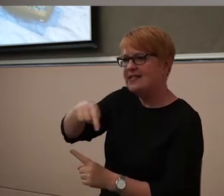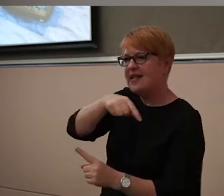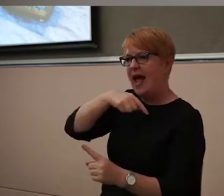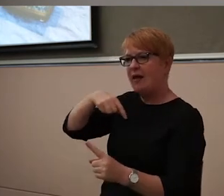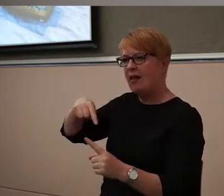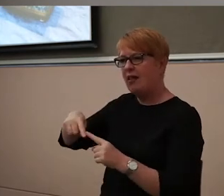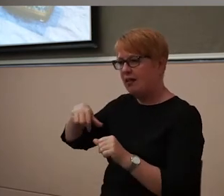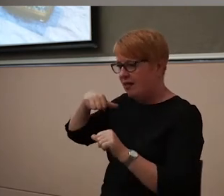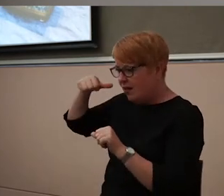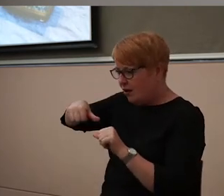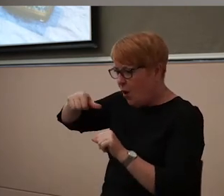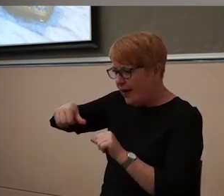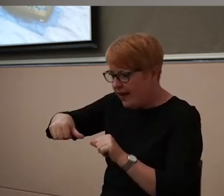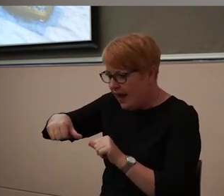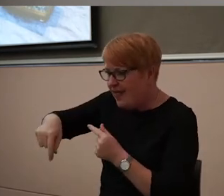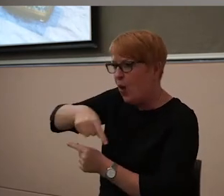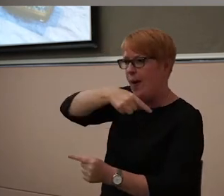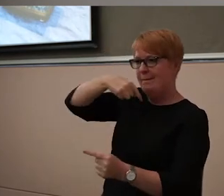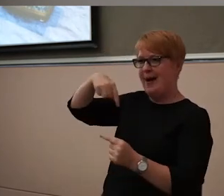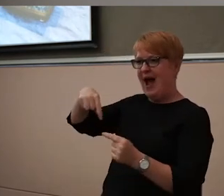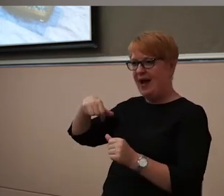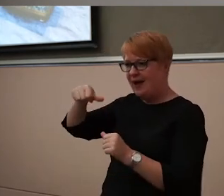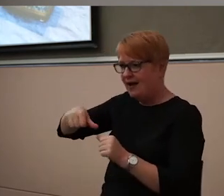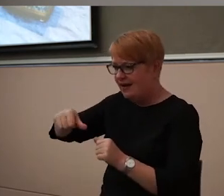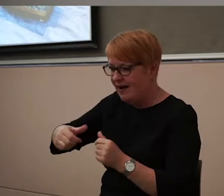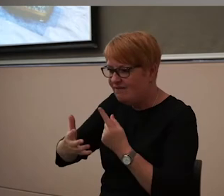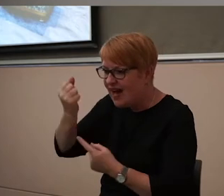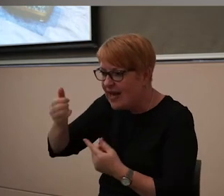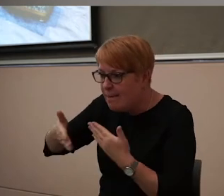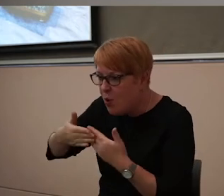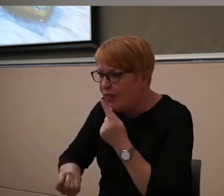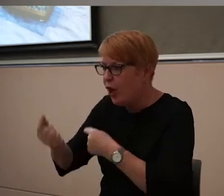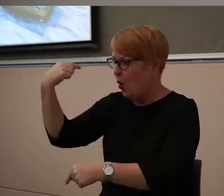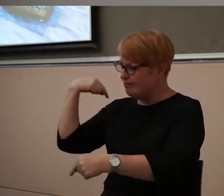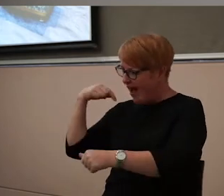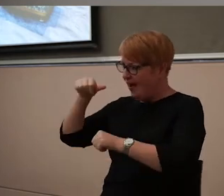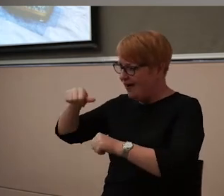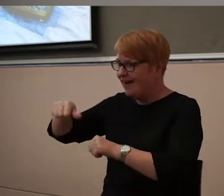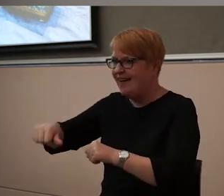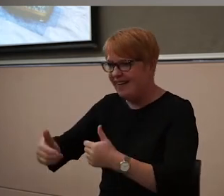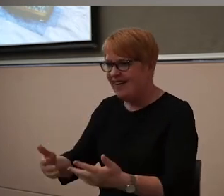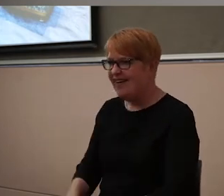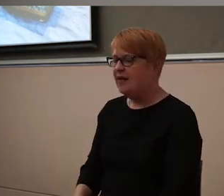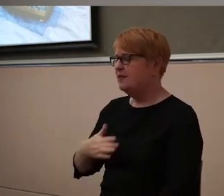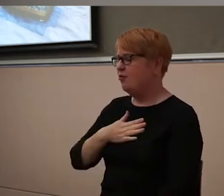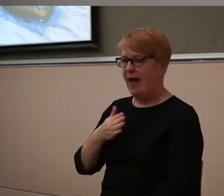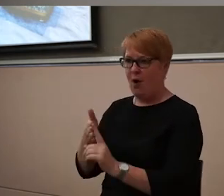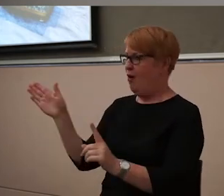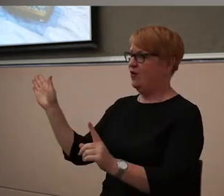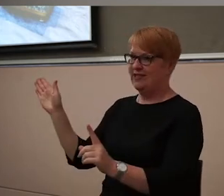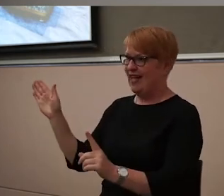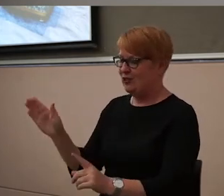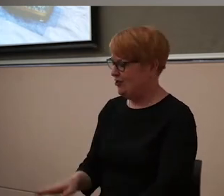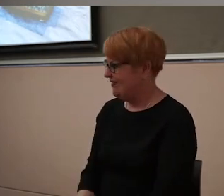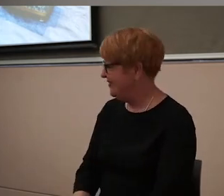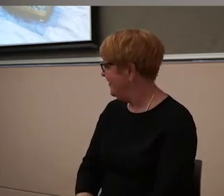like, this is not arts engagement. Mm. This is something else. And I think we